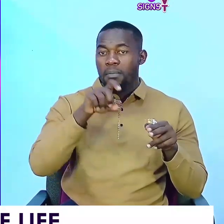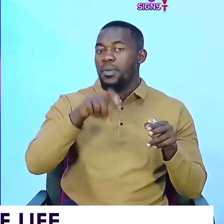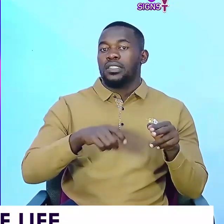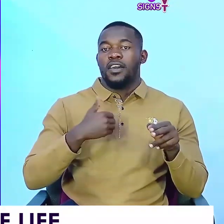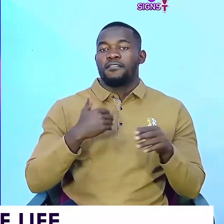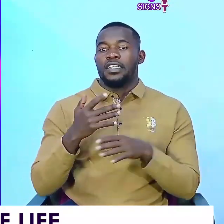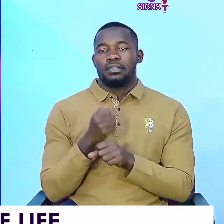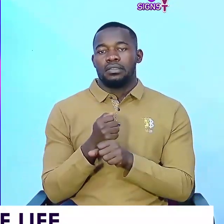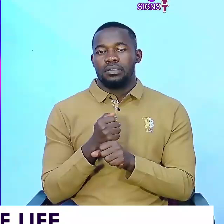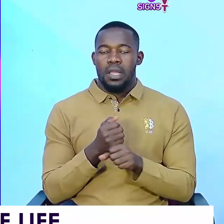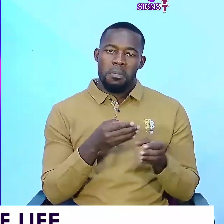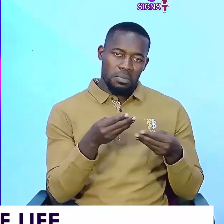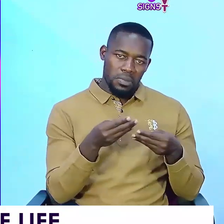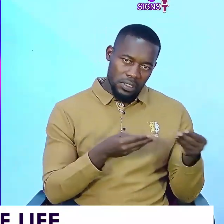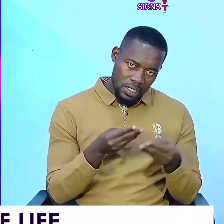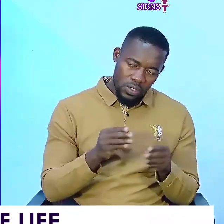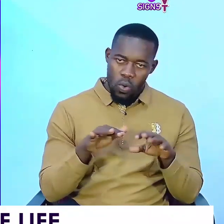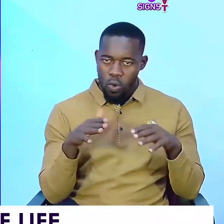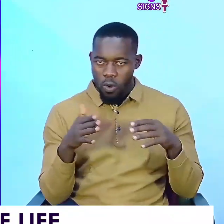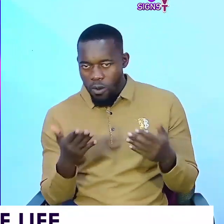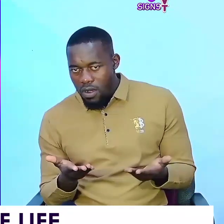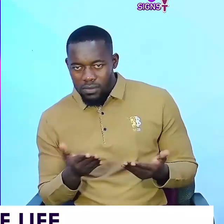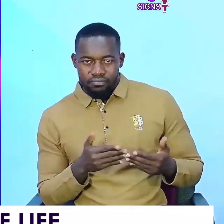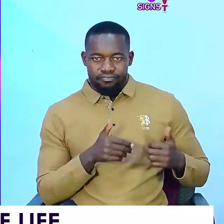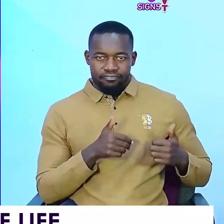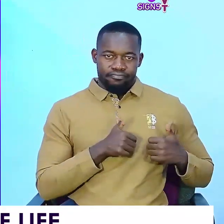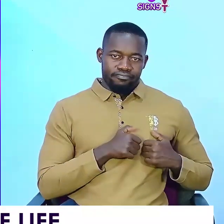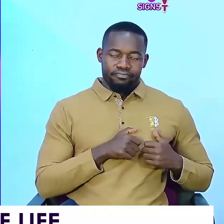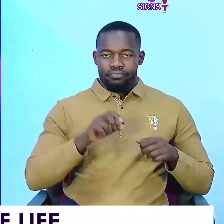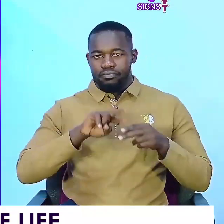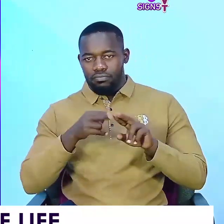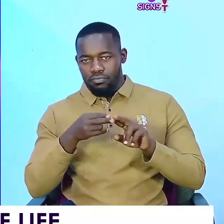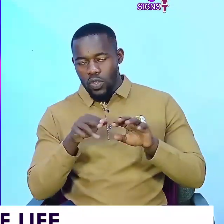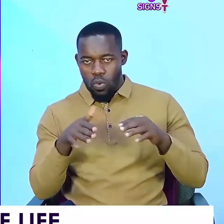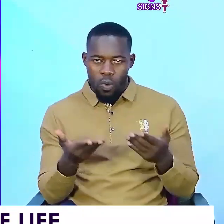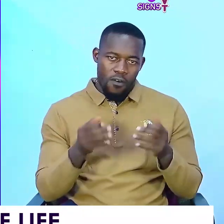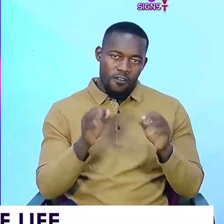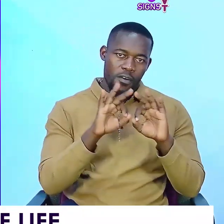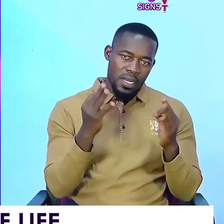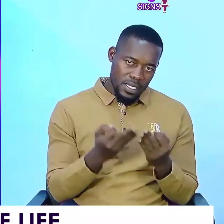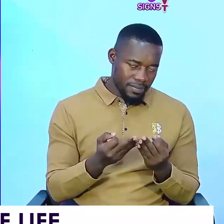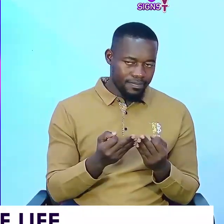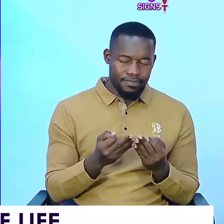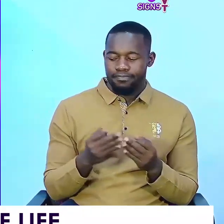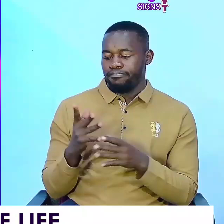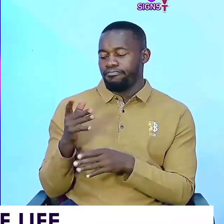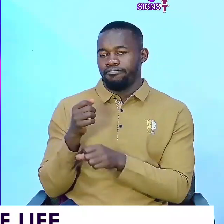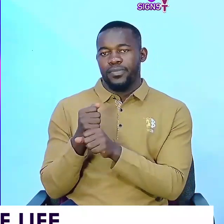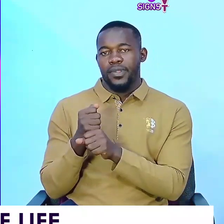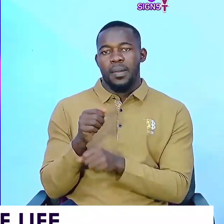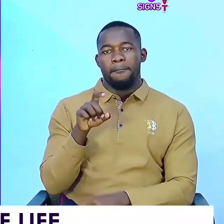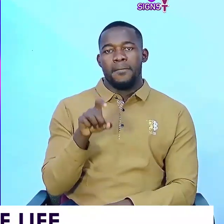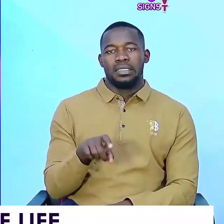business, romantic relationship, or Right. just friends or family, you need trust as the foundation. It's one of